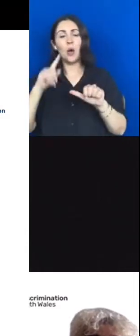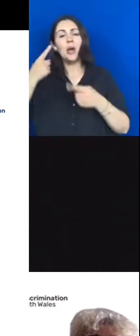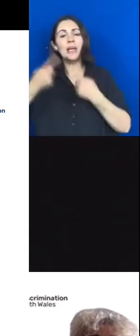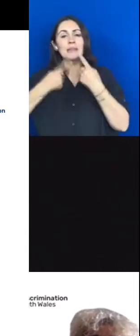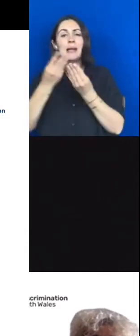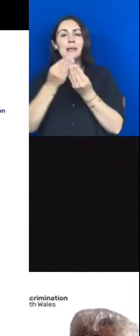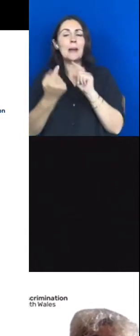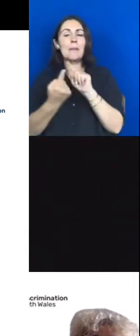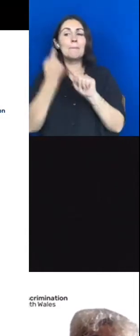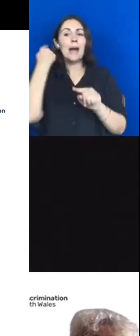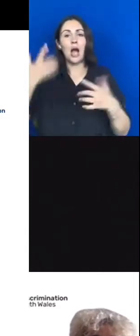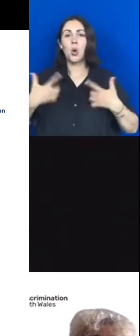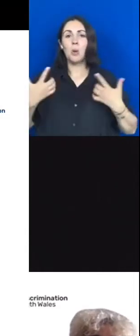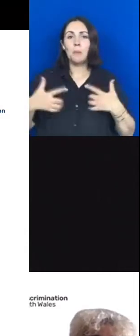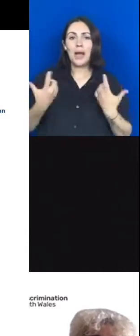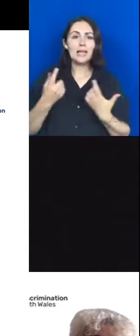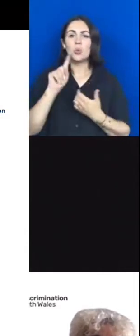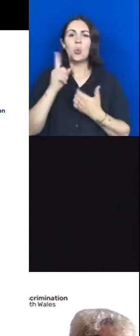complaints.